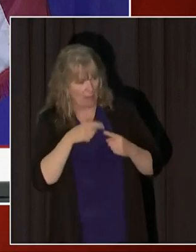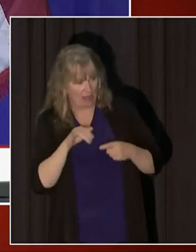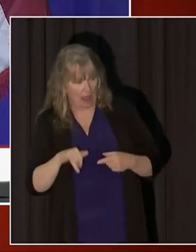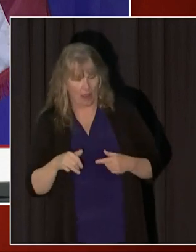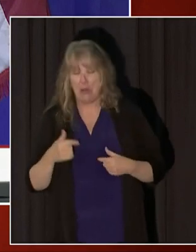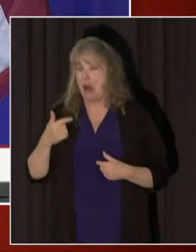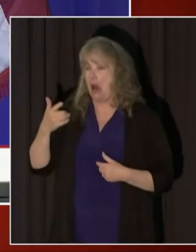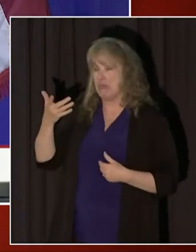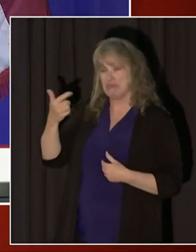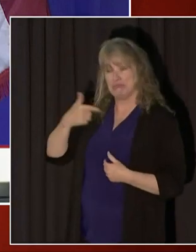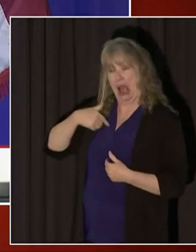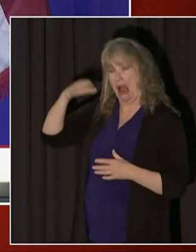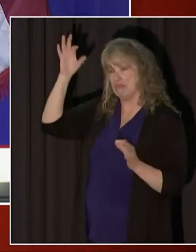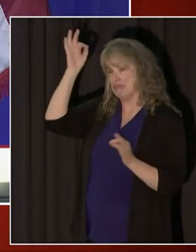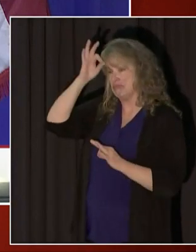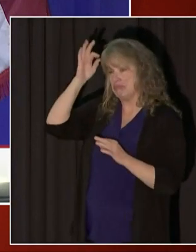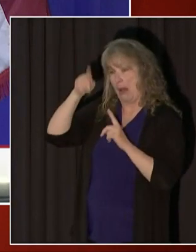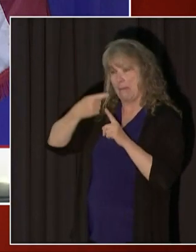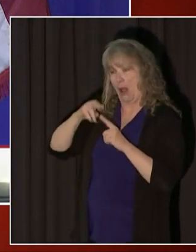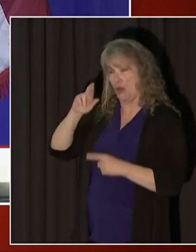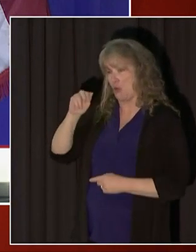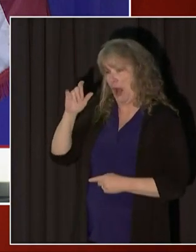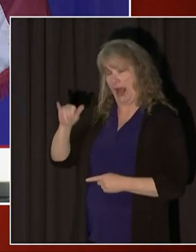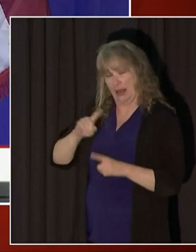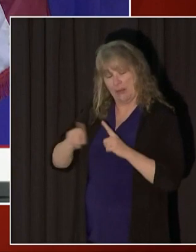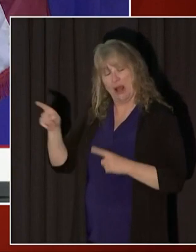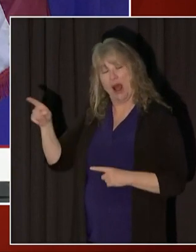the rally, but it better be small.